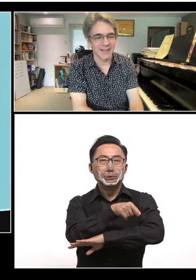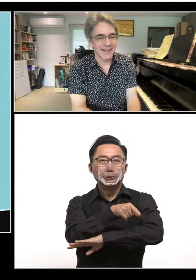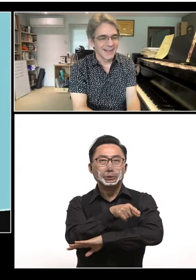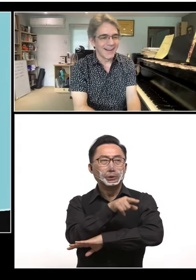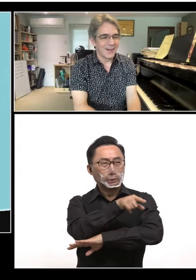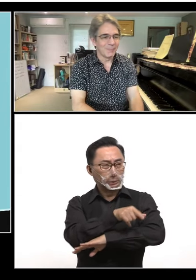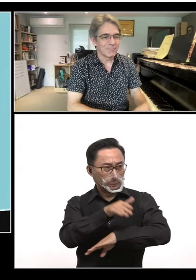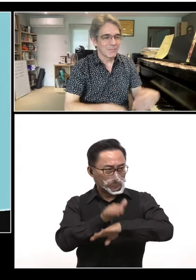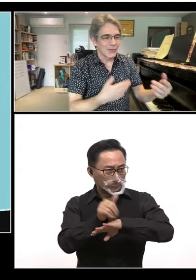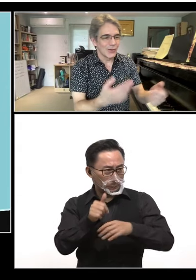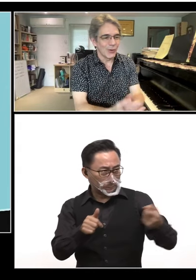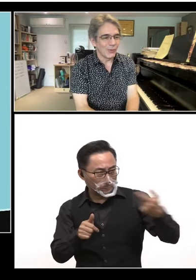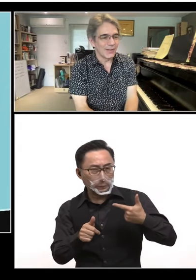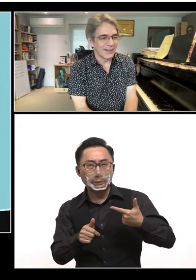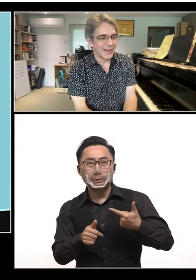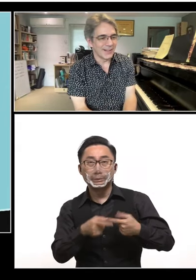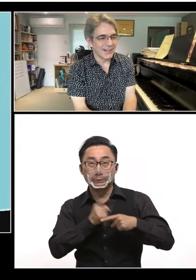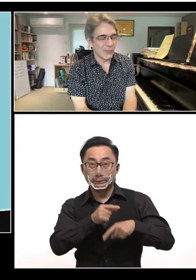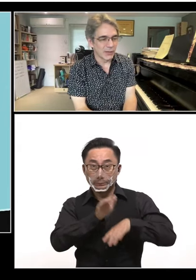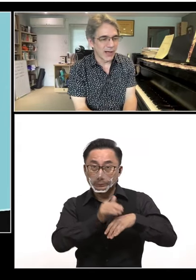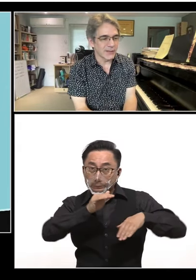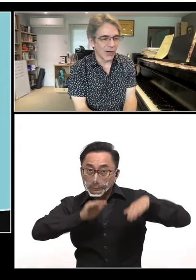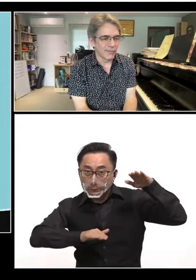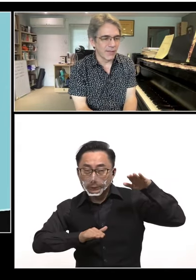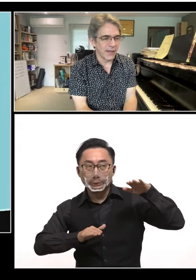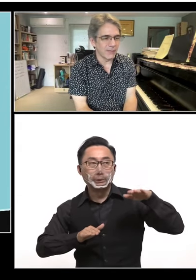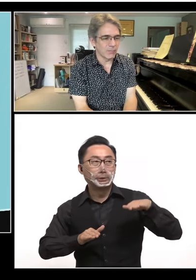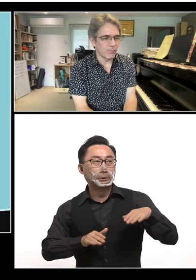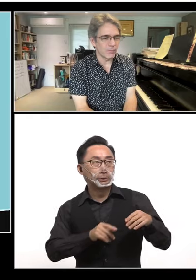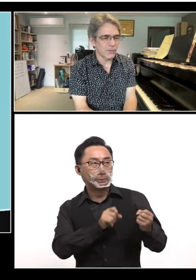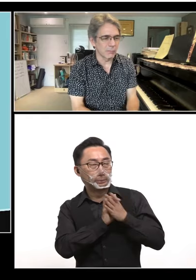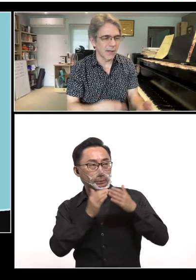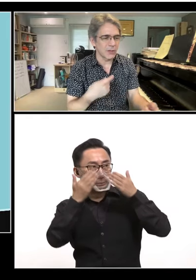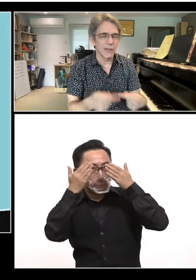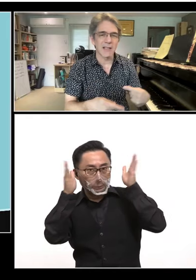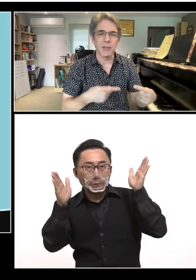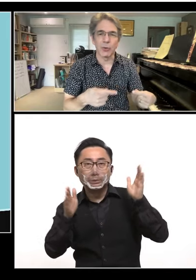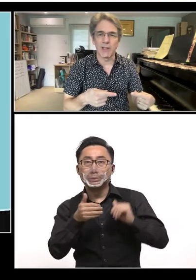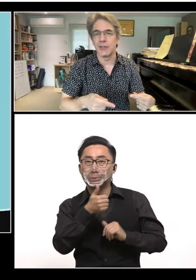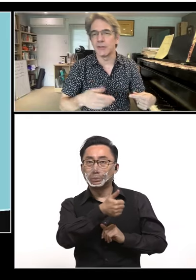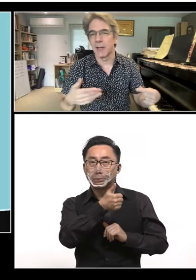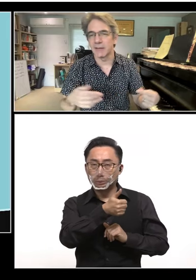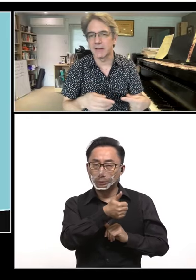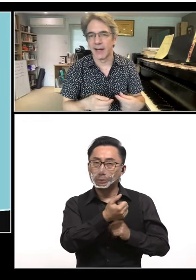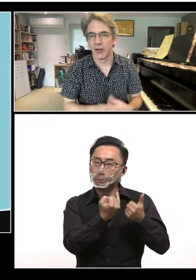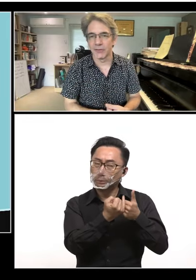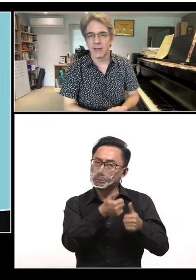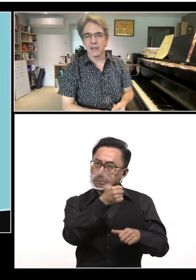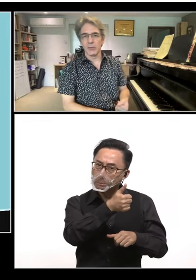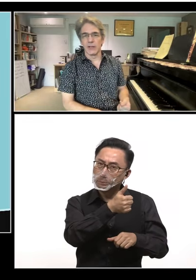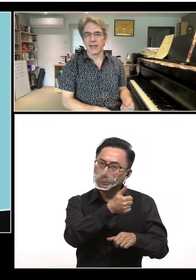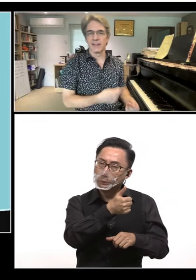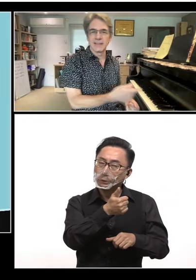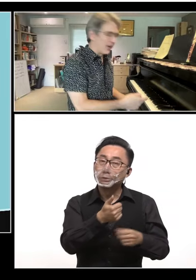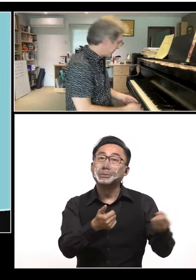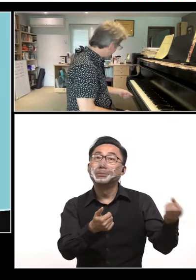ways. So I realized often that sometimes he would ask me questions about sounds. He